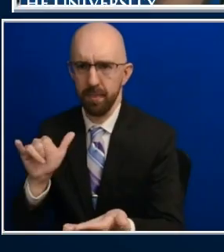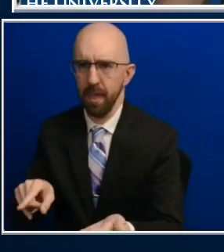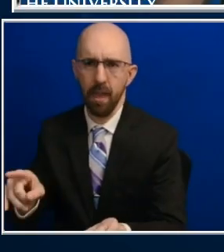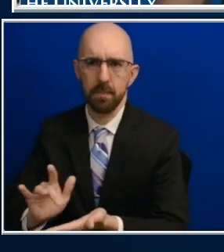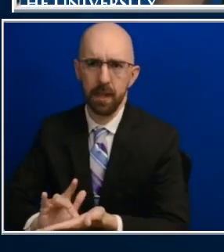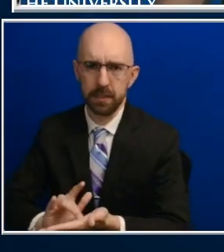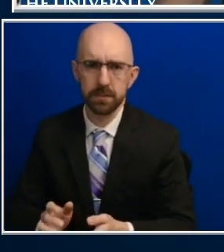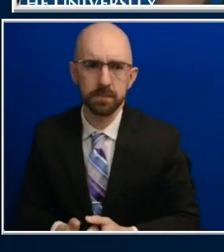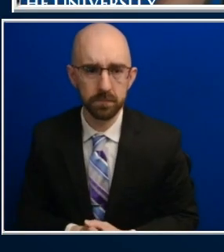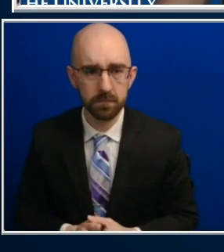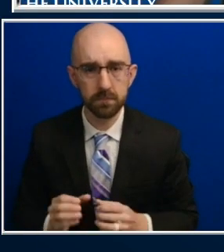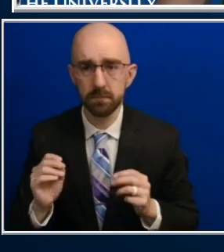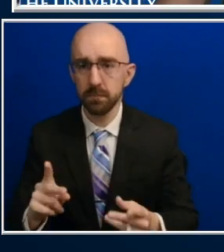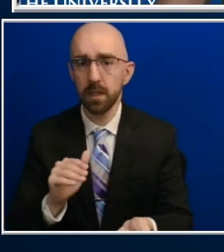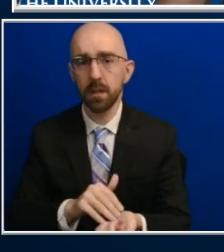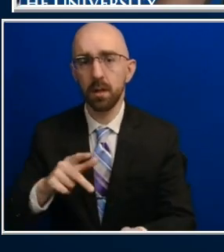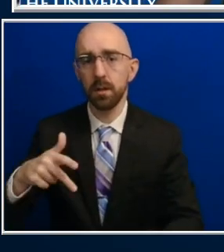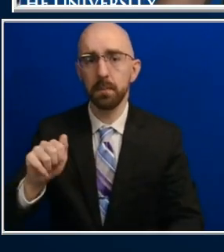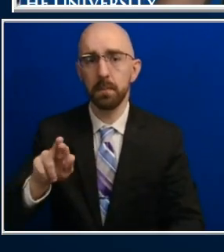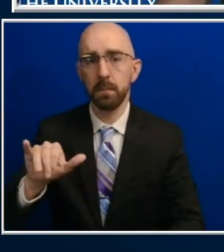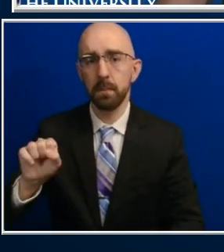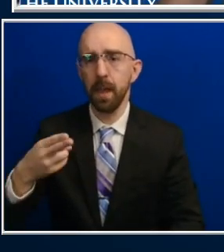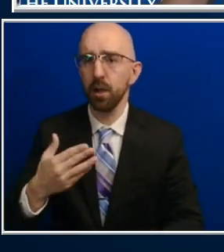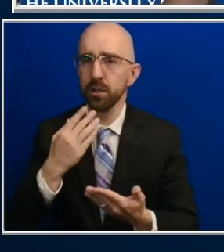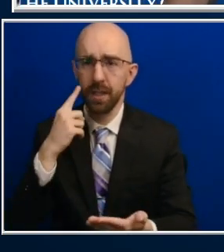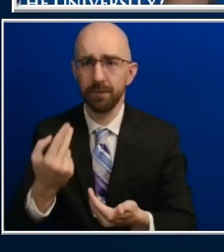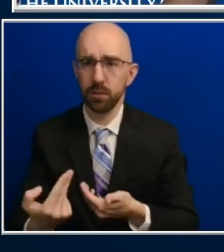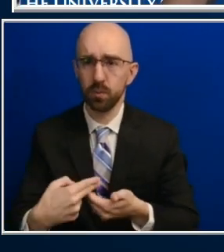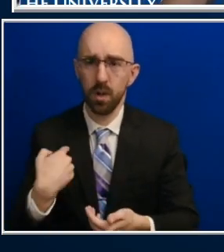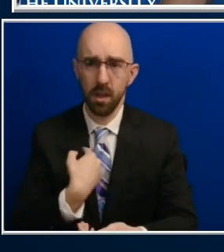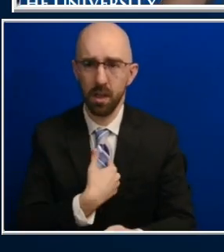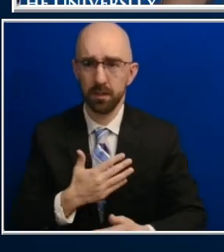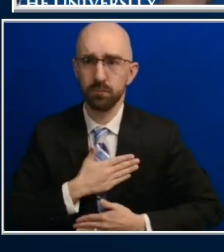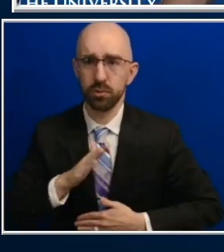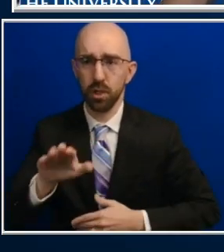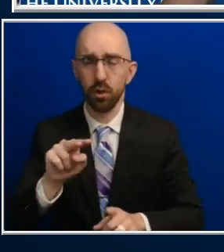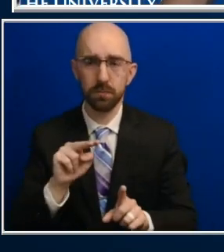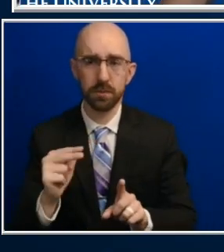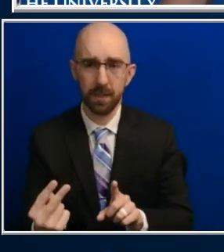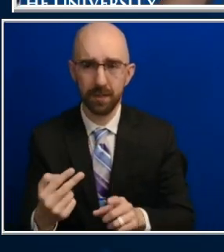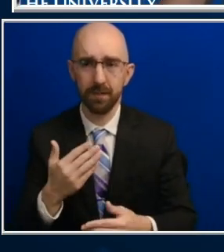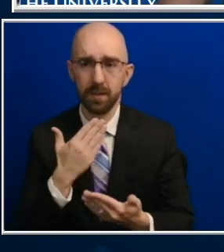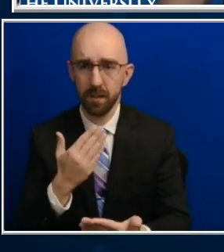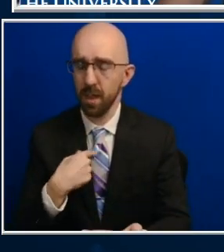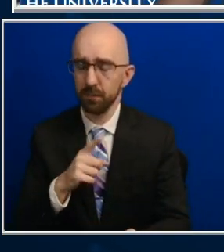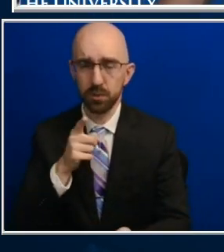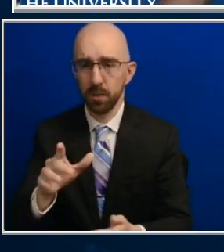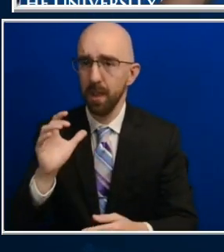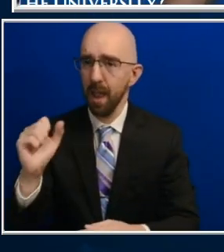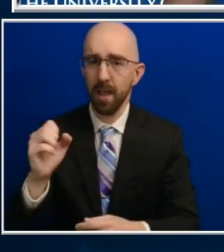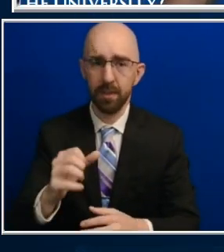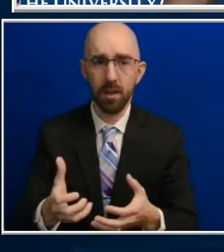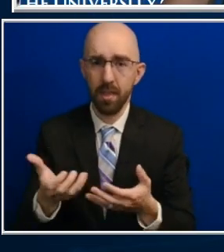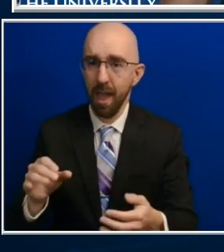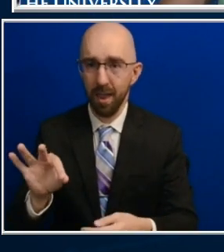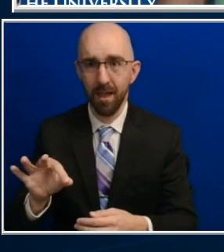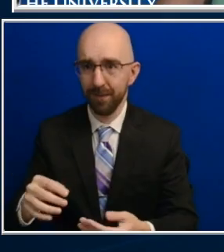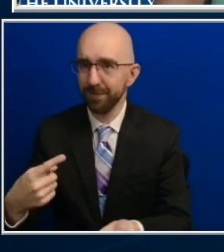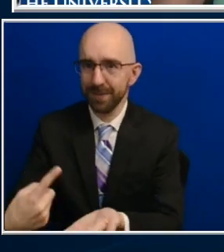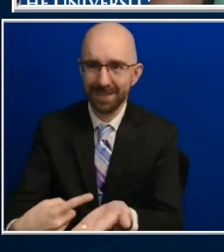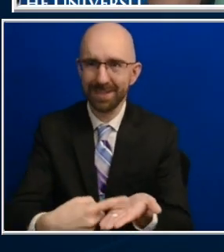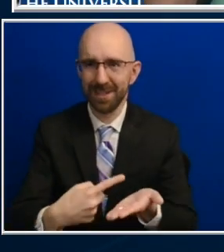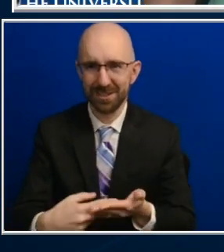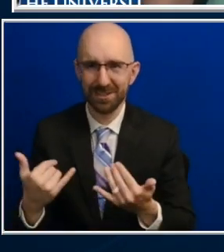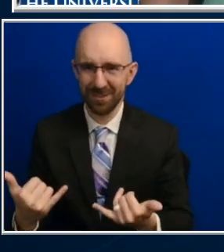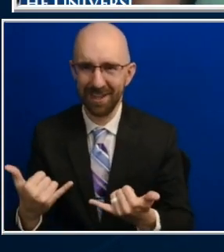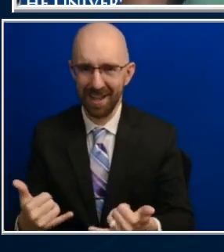Well, Dr. Parrish, thank you so much for being here. I really appreciate your insights, and thank you. I'm sure you've been out there doing a lot of talking right now. So thank you so much for your service to the